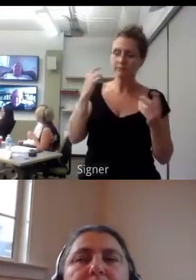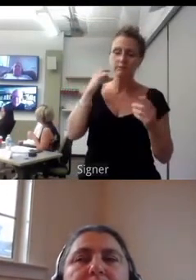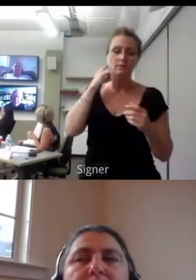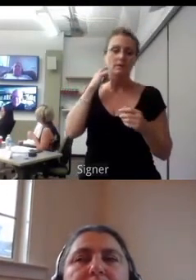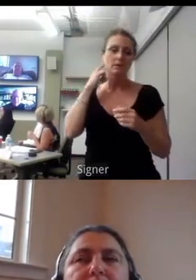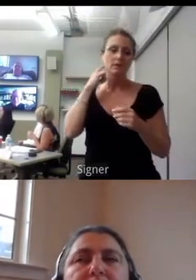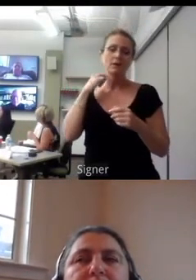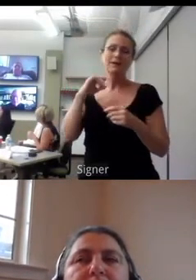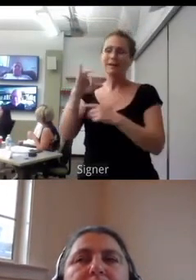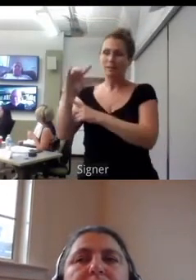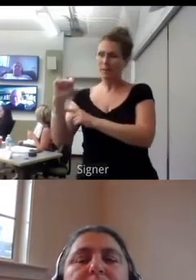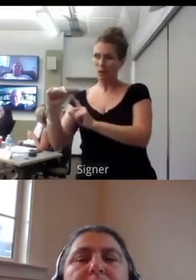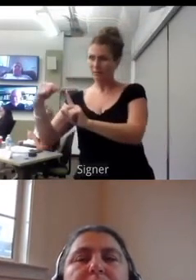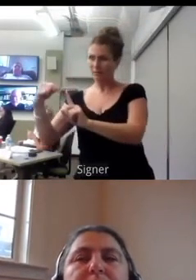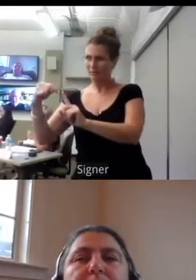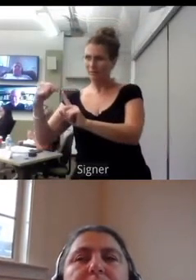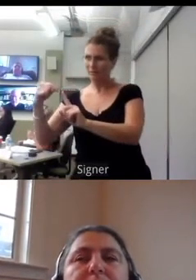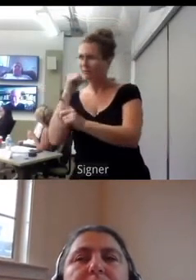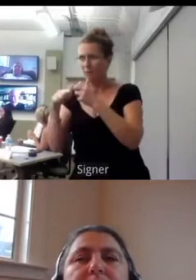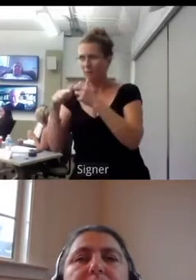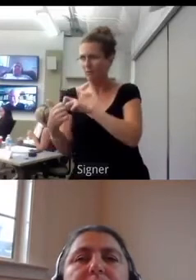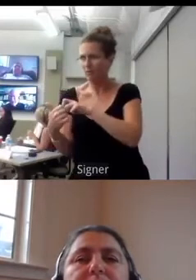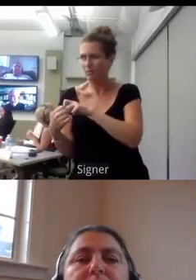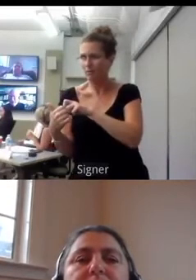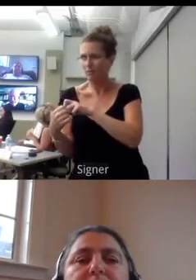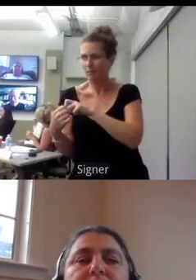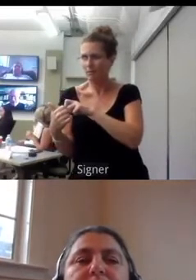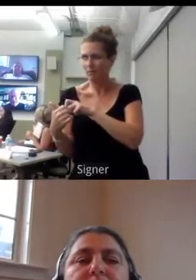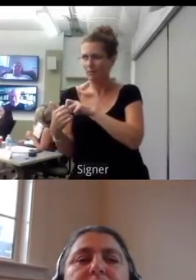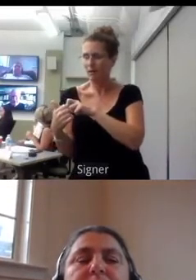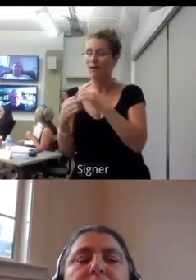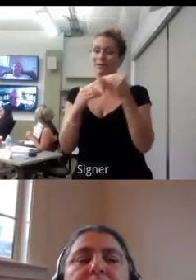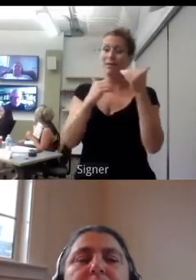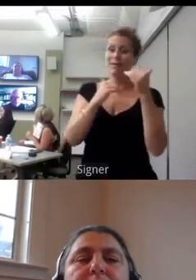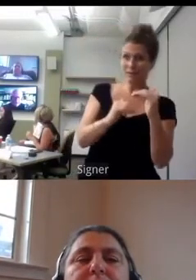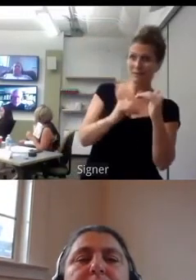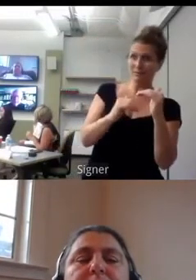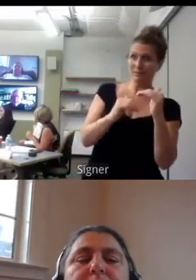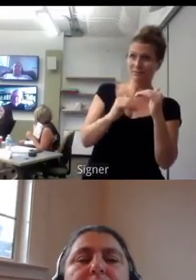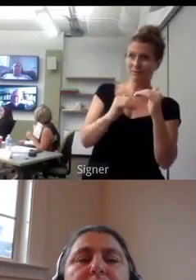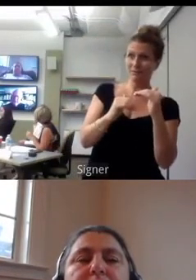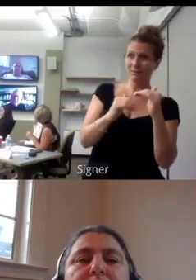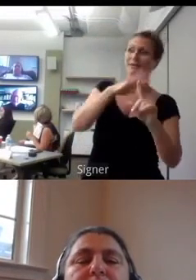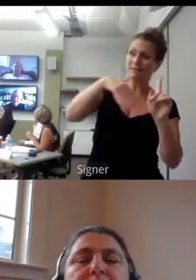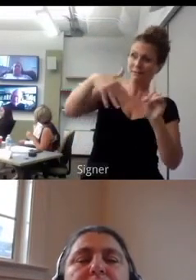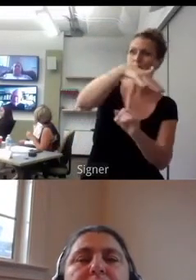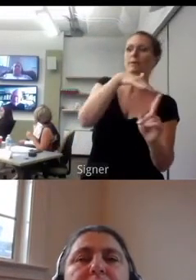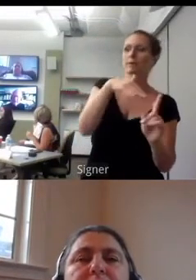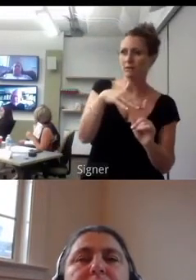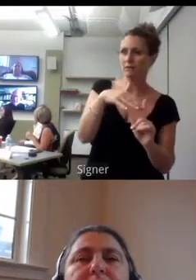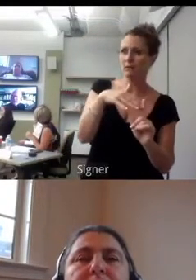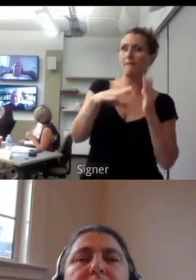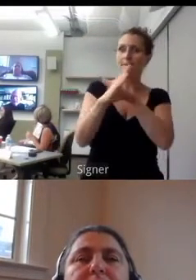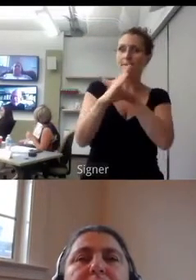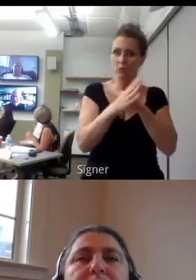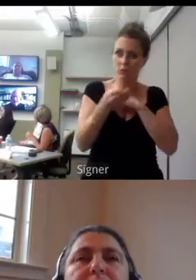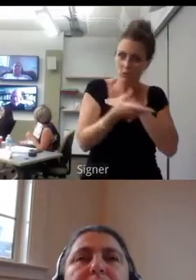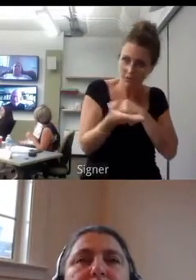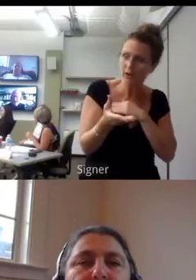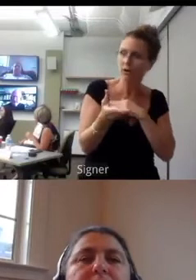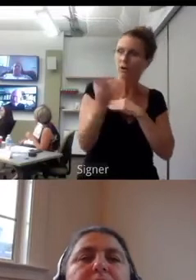the limitation of participation so much as the barriers that are created by lack of access.